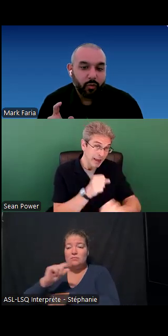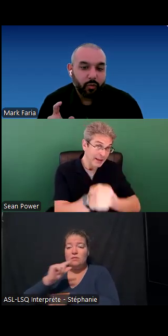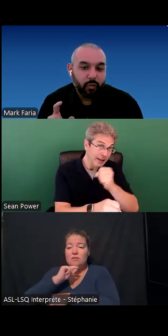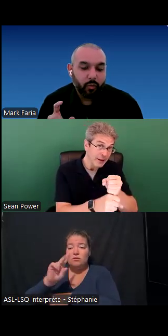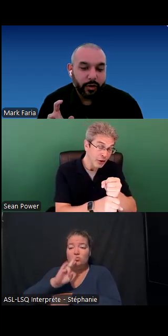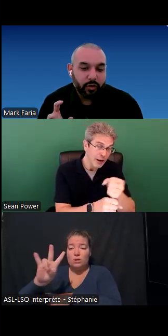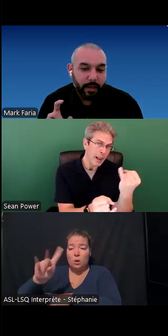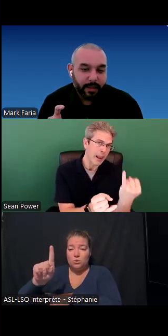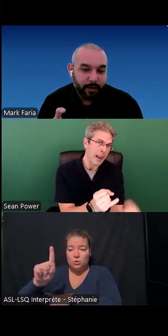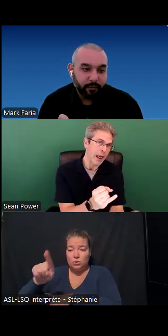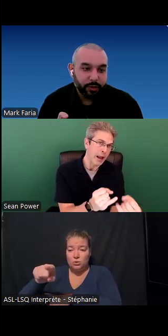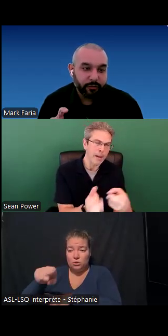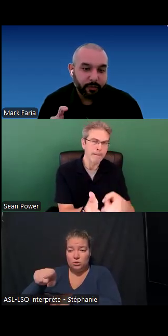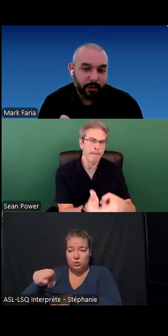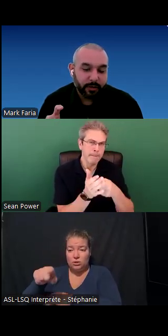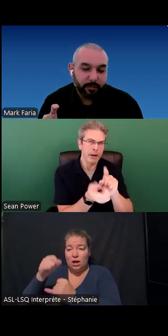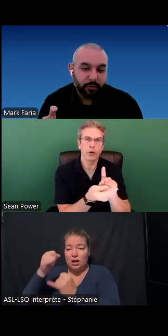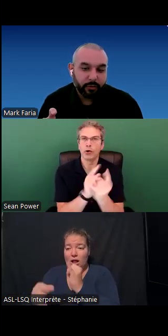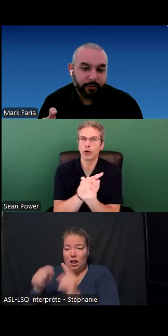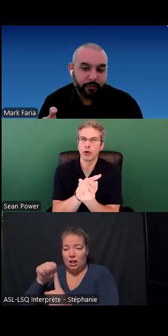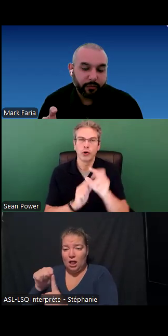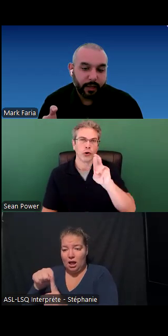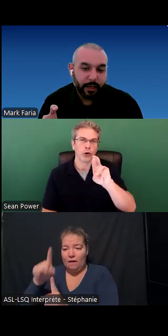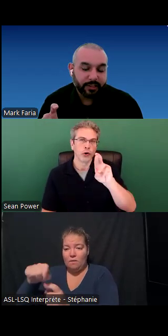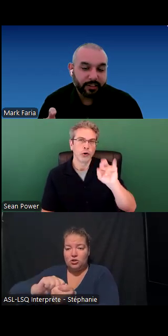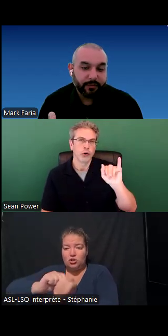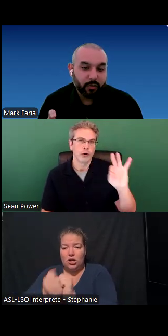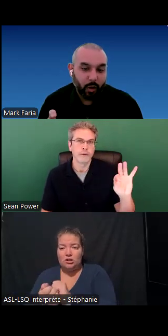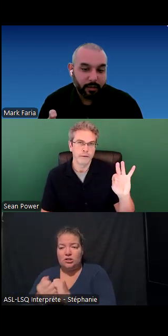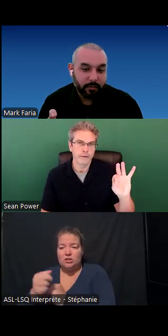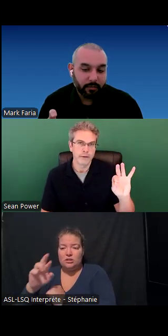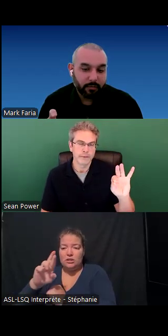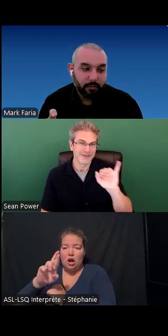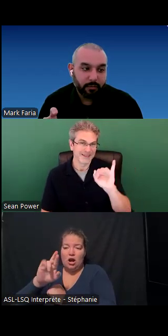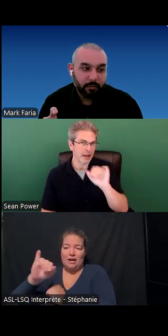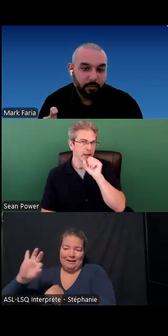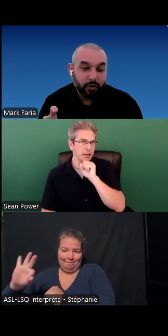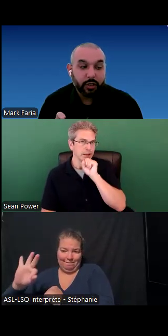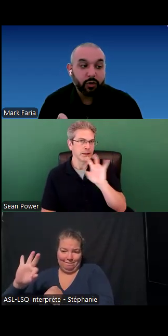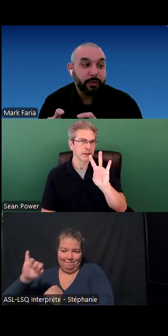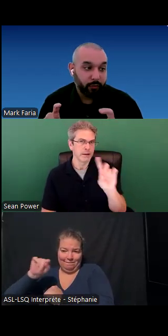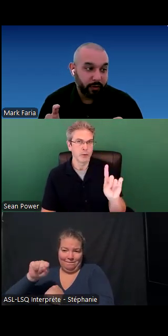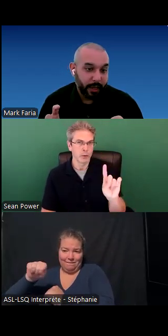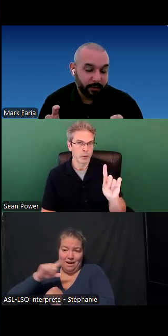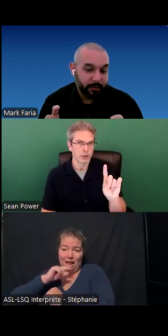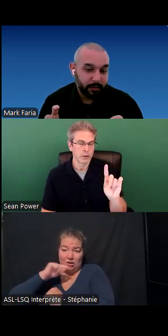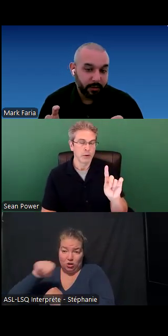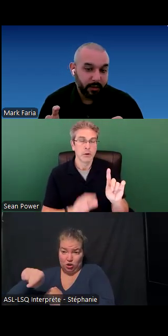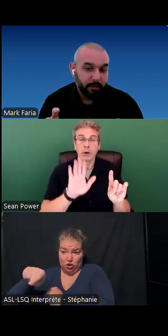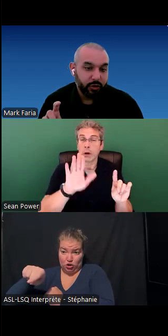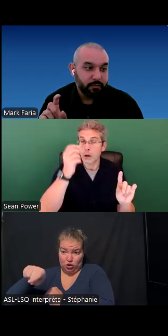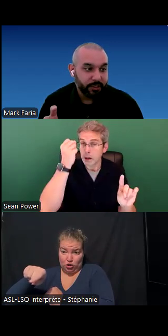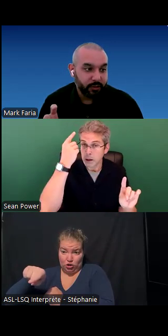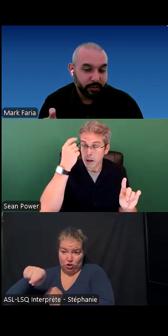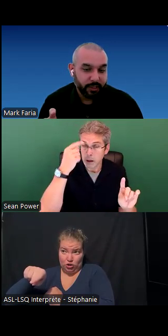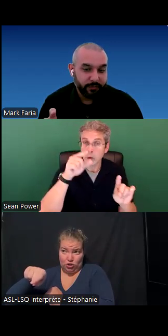So when you make that conversion from an RSP to a RIF at 71, you can do it before that,